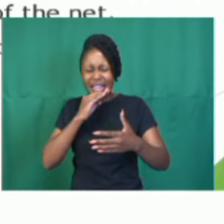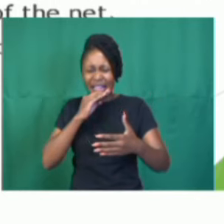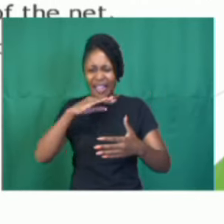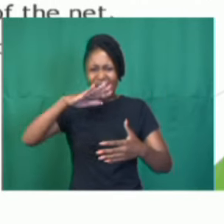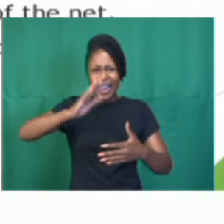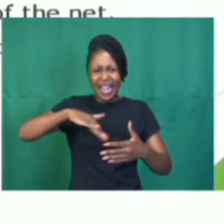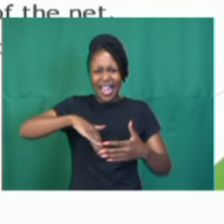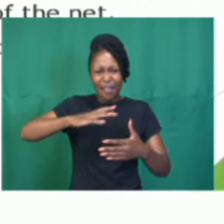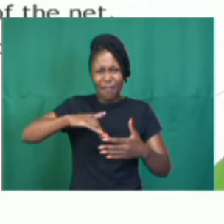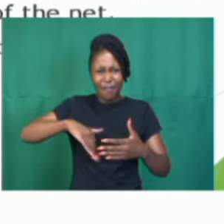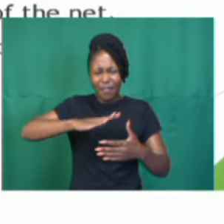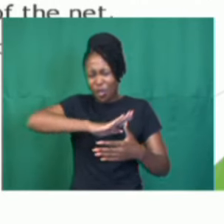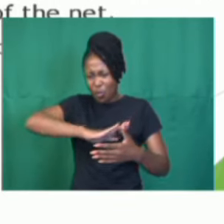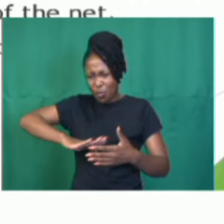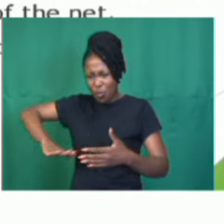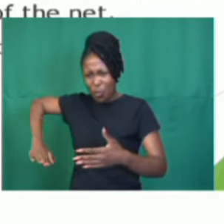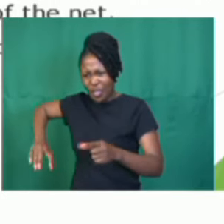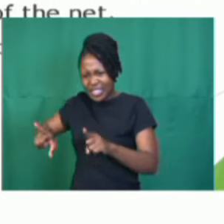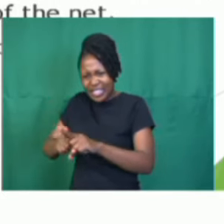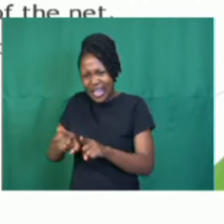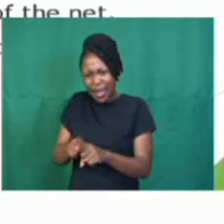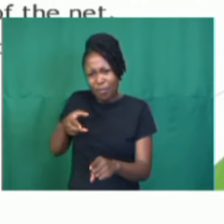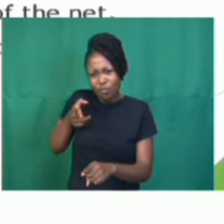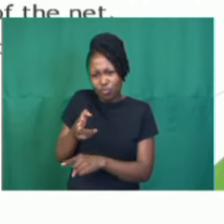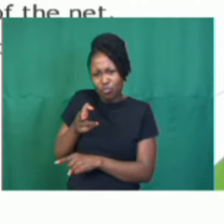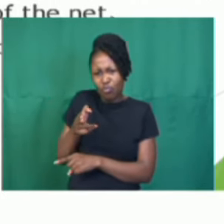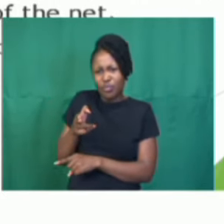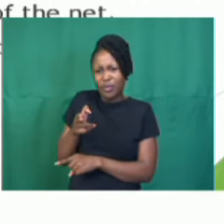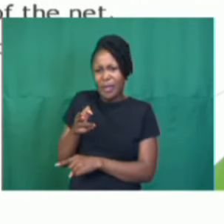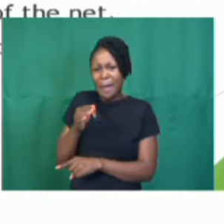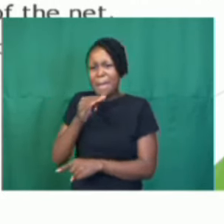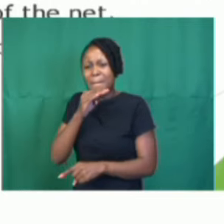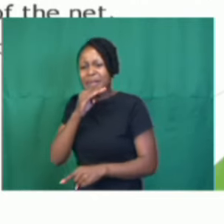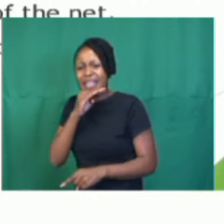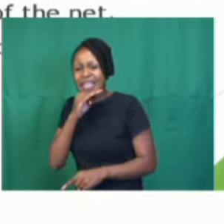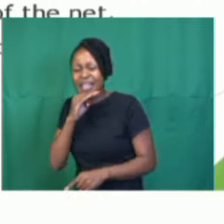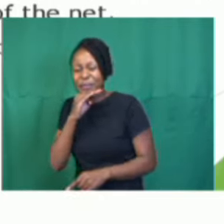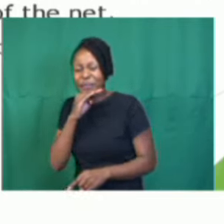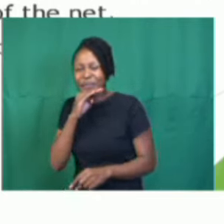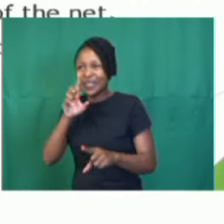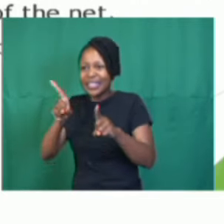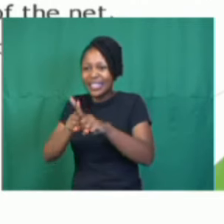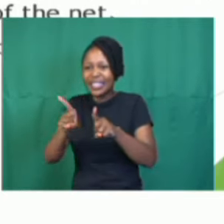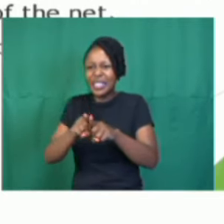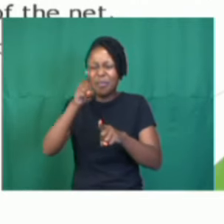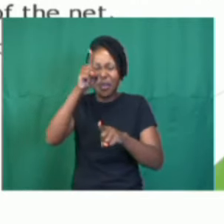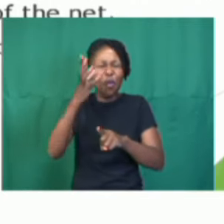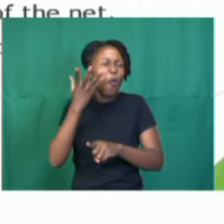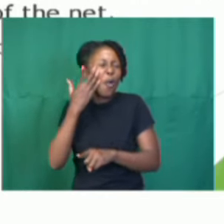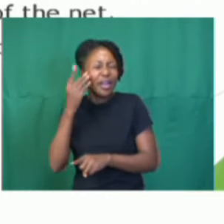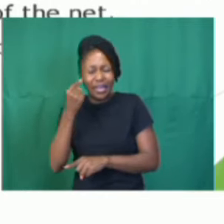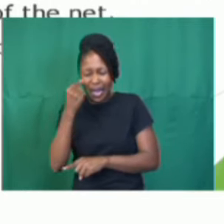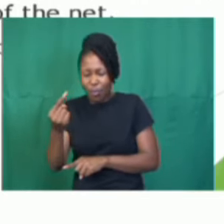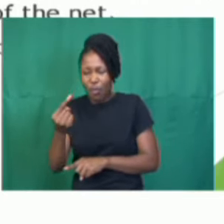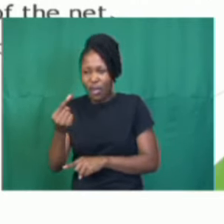Powerful image once again. I'm sure viewers at home have once watched these movies where